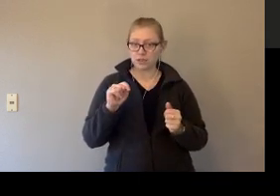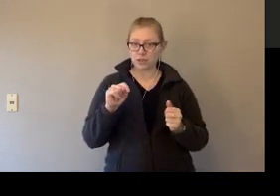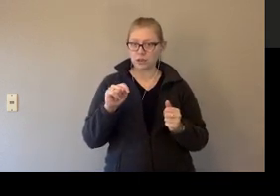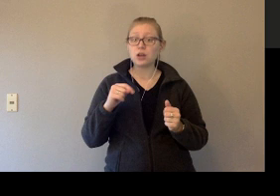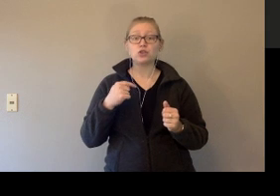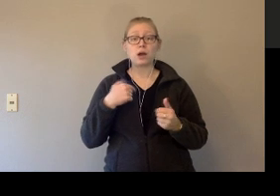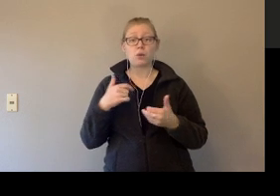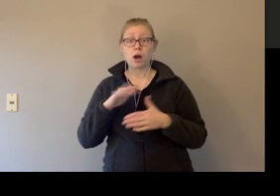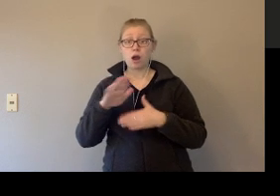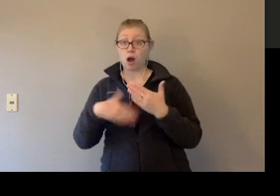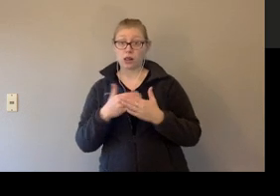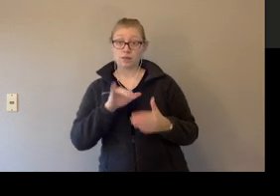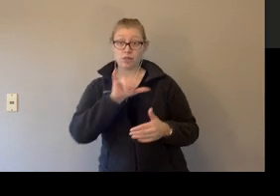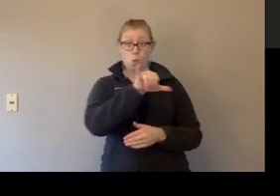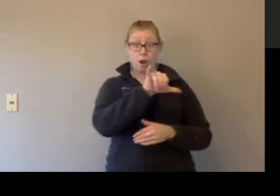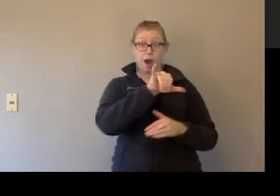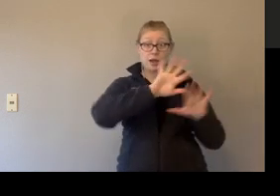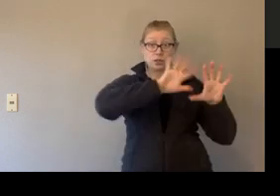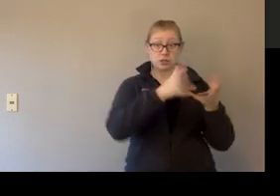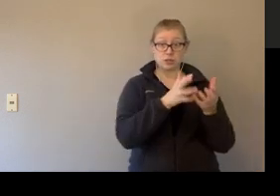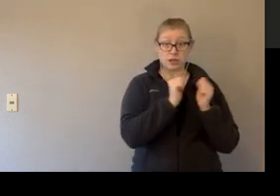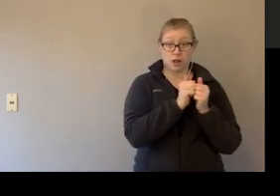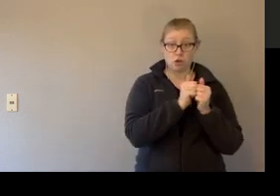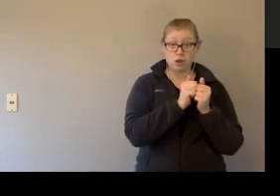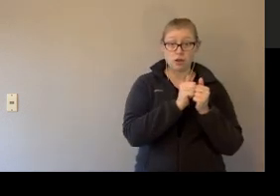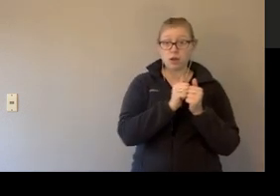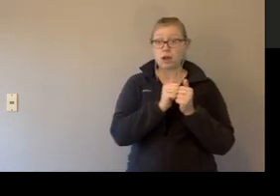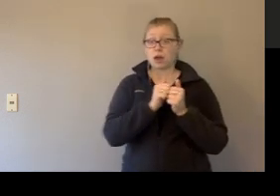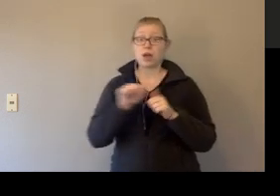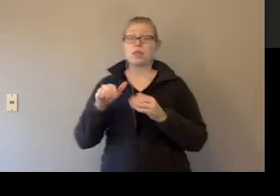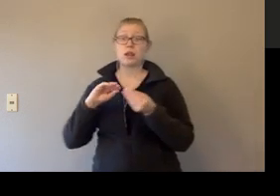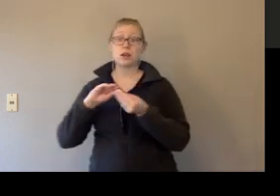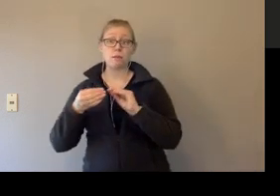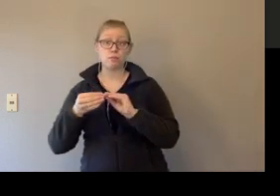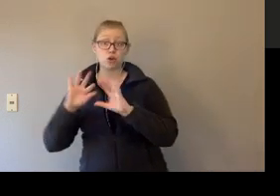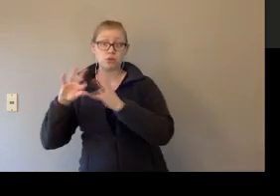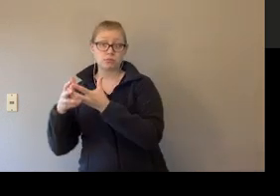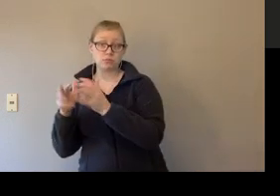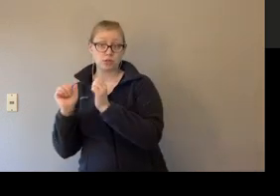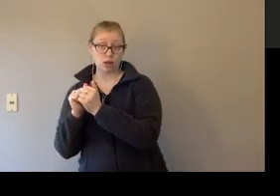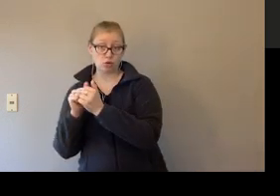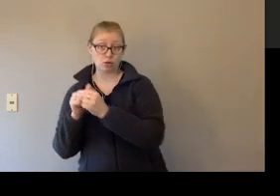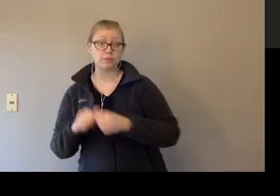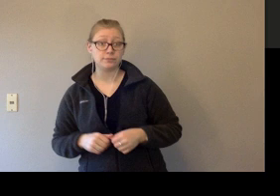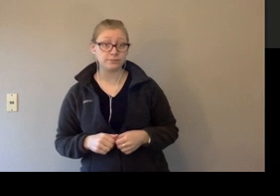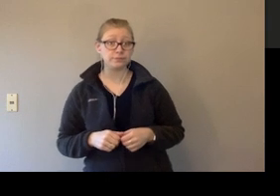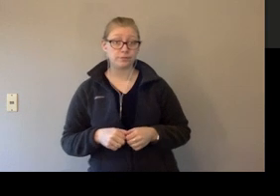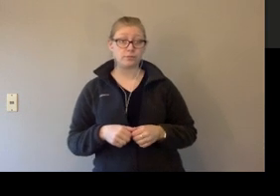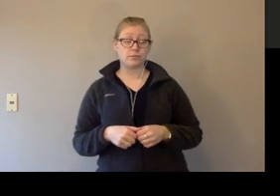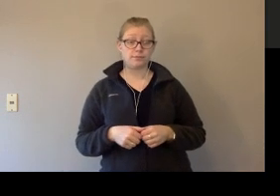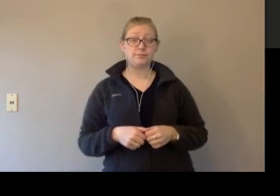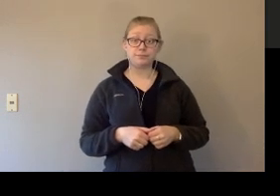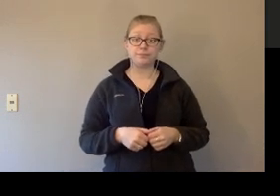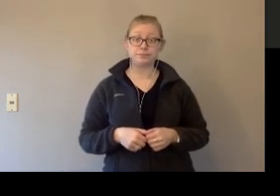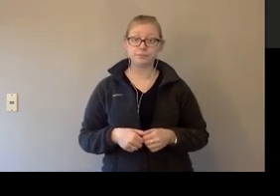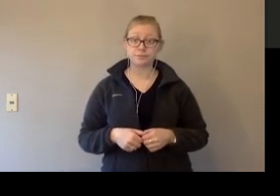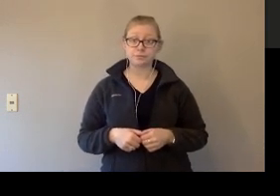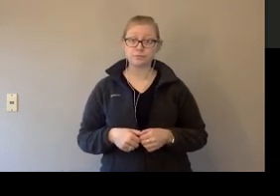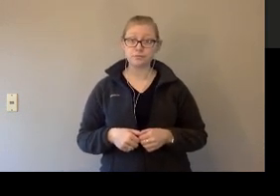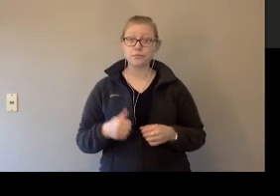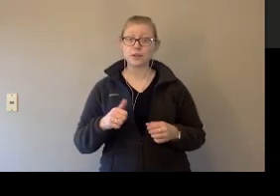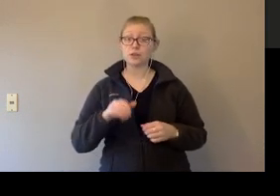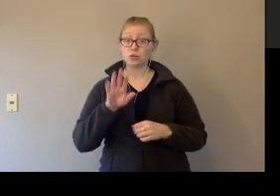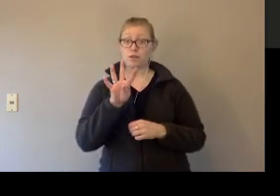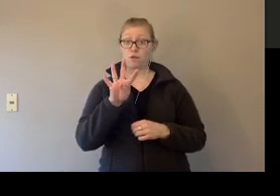side and the numbers on the other. So I'm just going to move the 4y over here by subtracting it from both sides. And then I'm going to move the